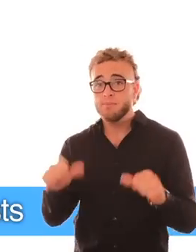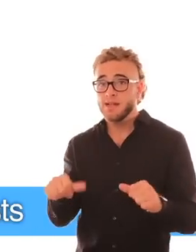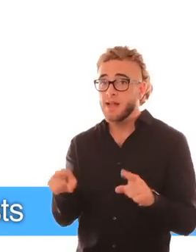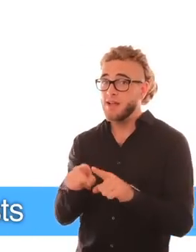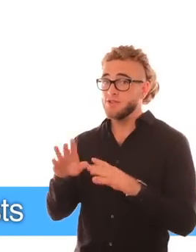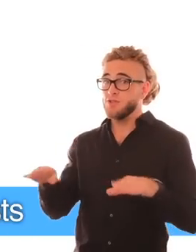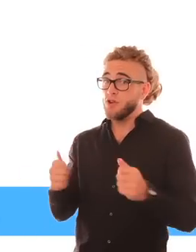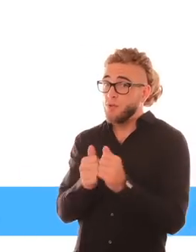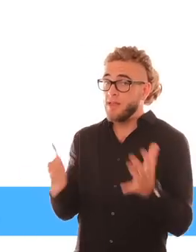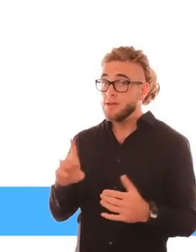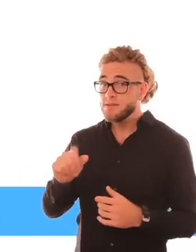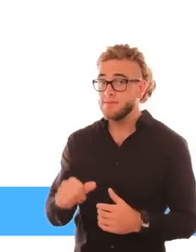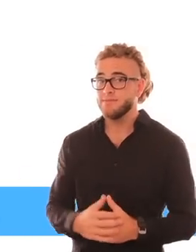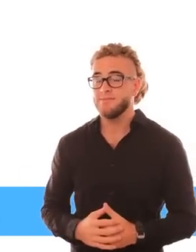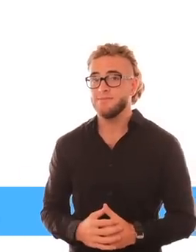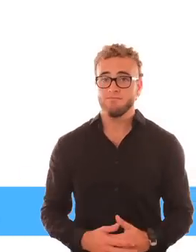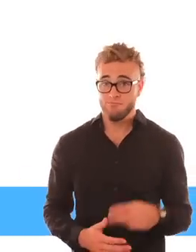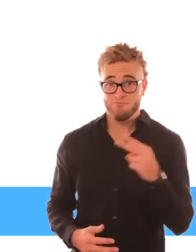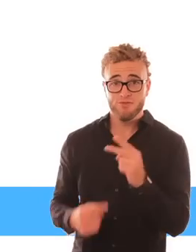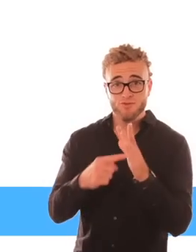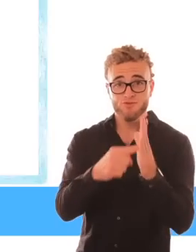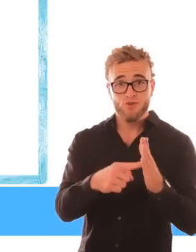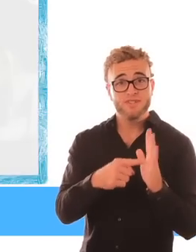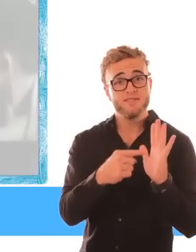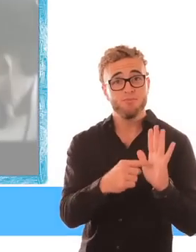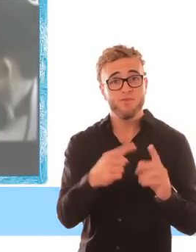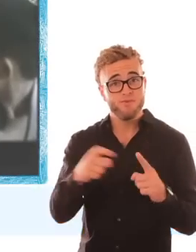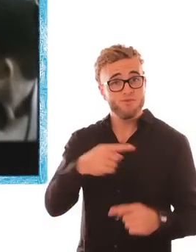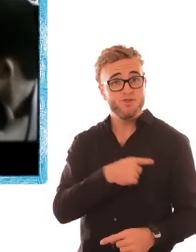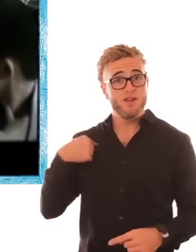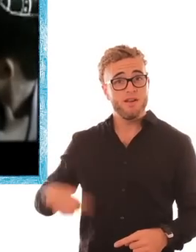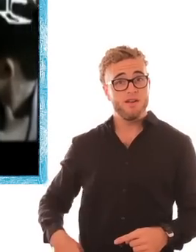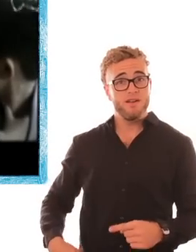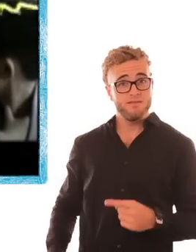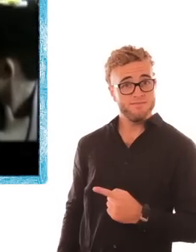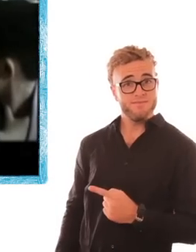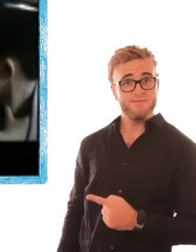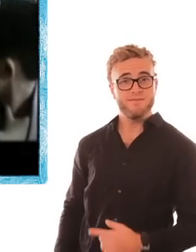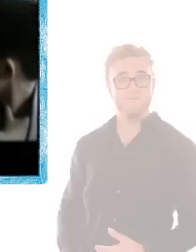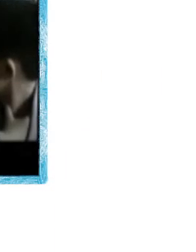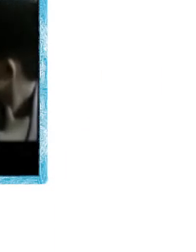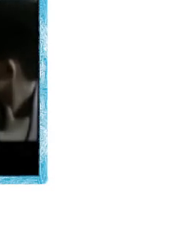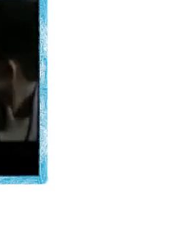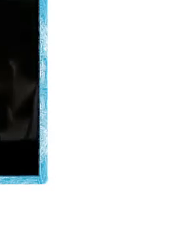children without disabilities. Check out this example from China. I want to be an astronaut.